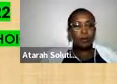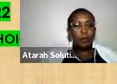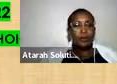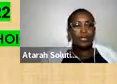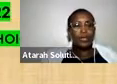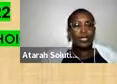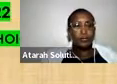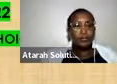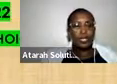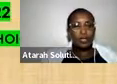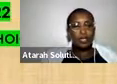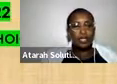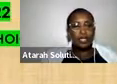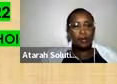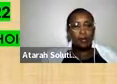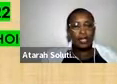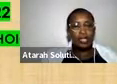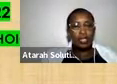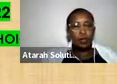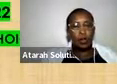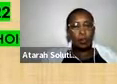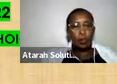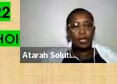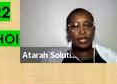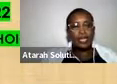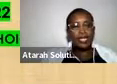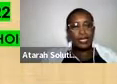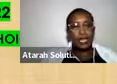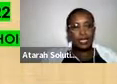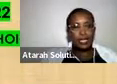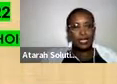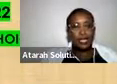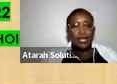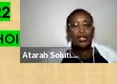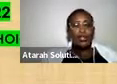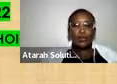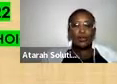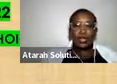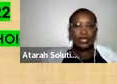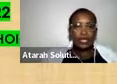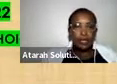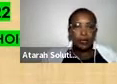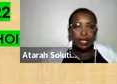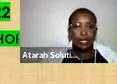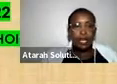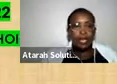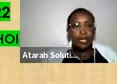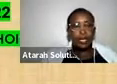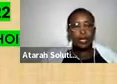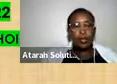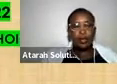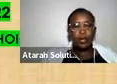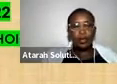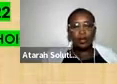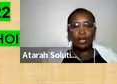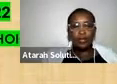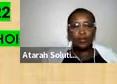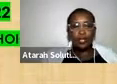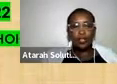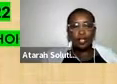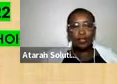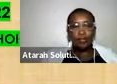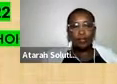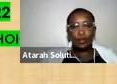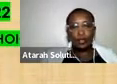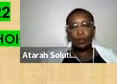difficult people, crisis management, and managing workplace anxiety. You need to write us an email and we can organize